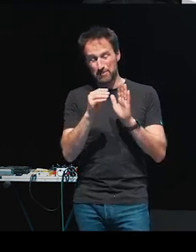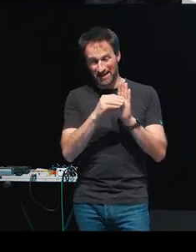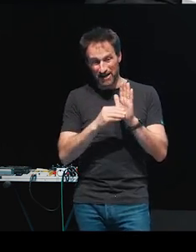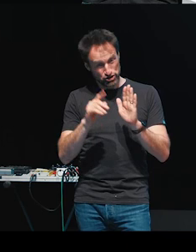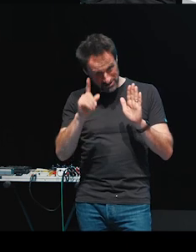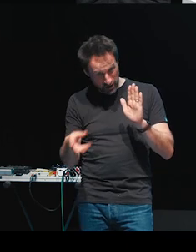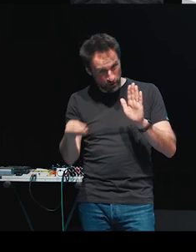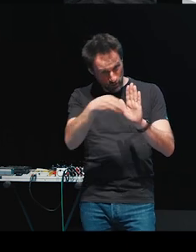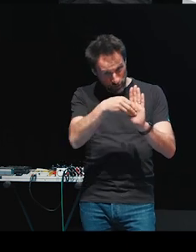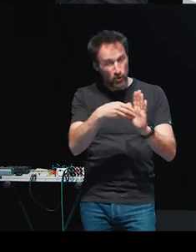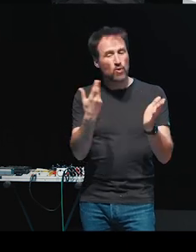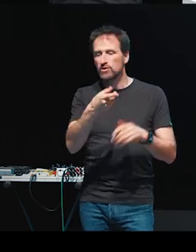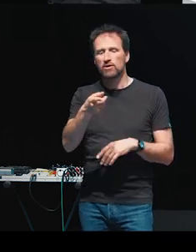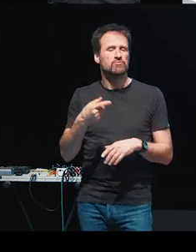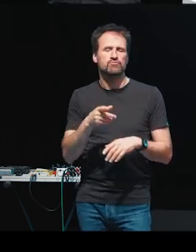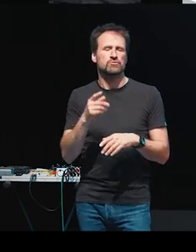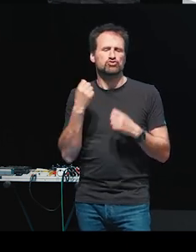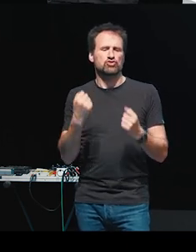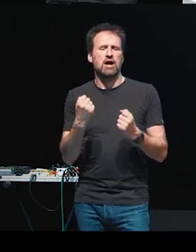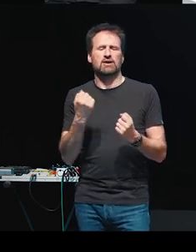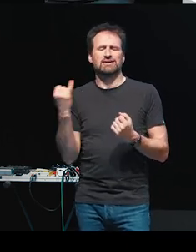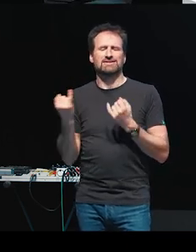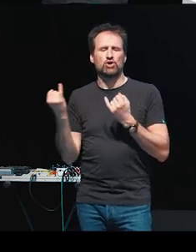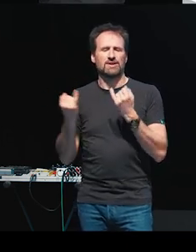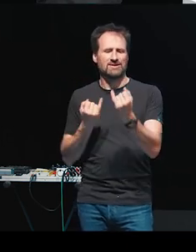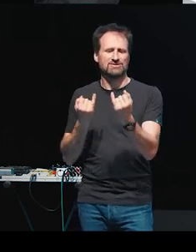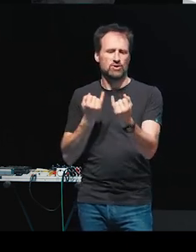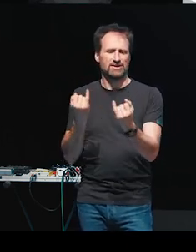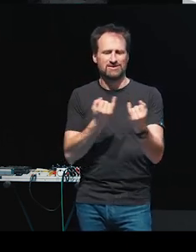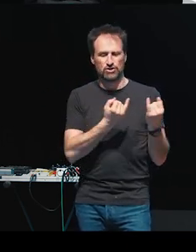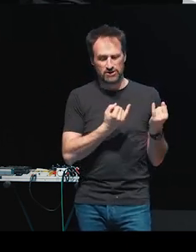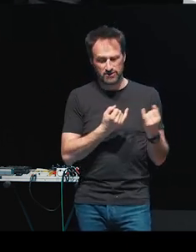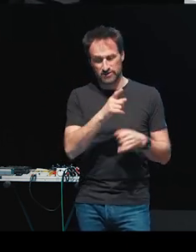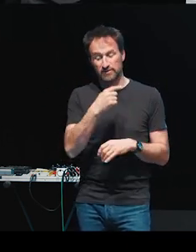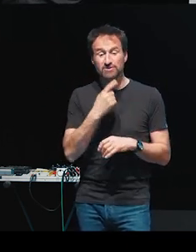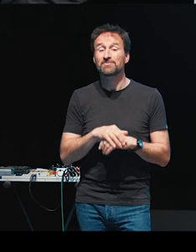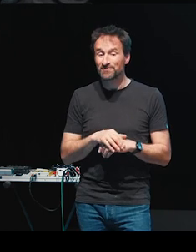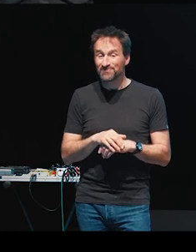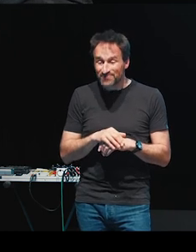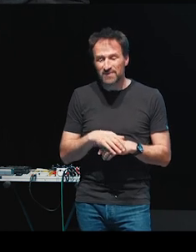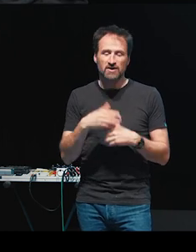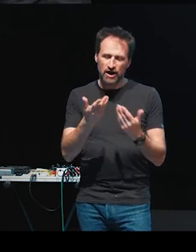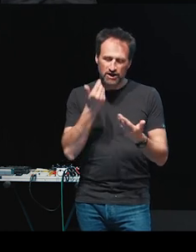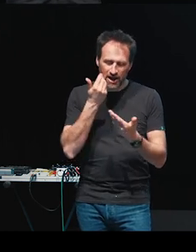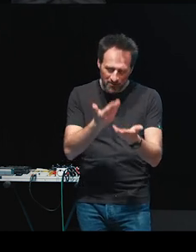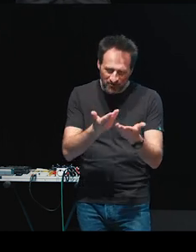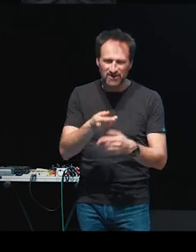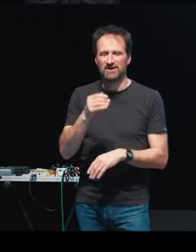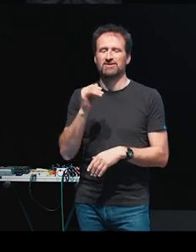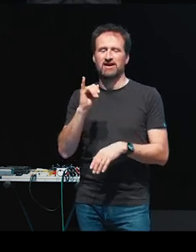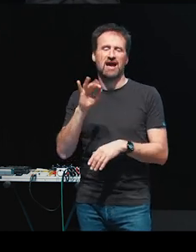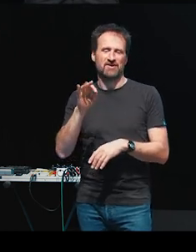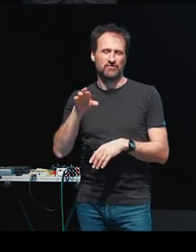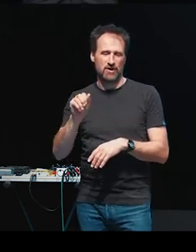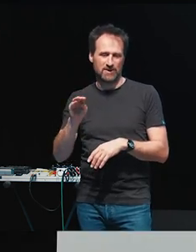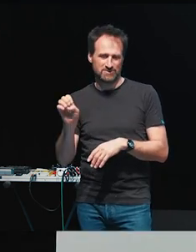very, very strong isolation? And if you say yes, then go with iframes. Saying this, you